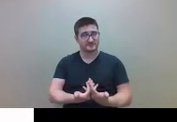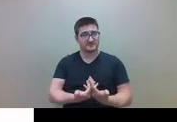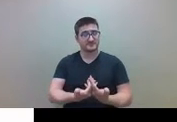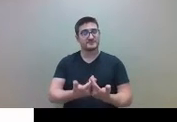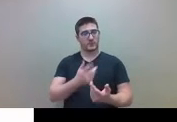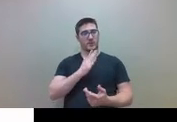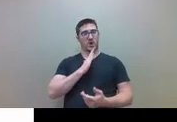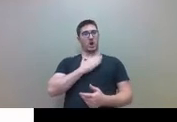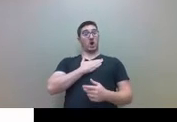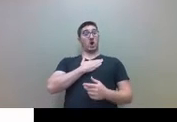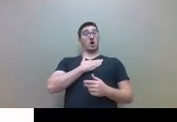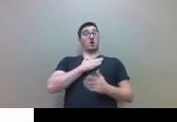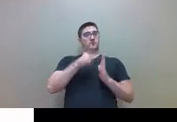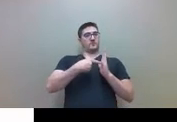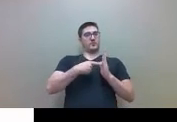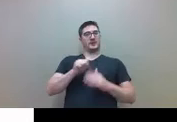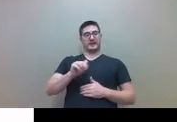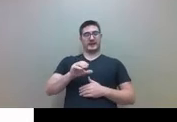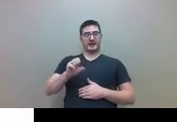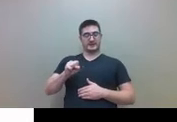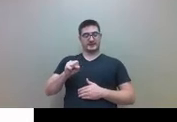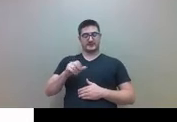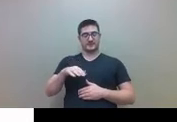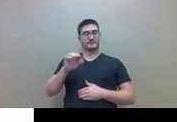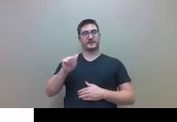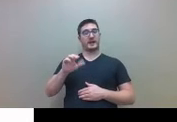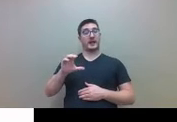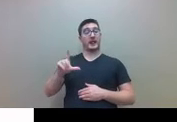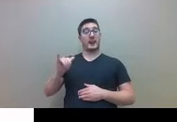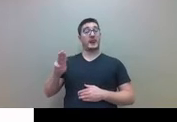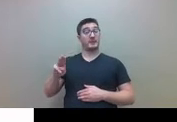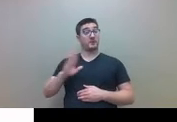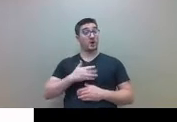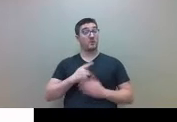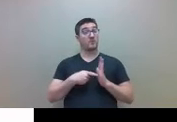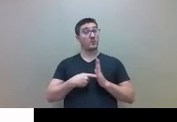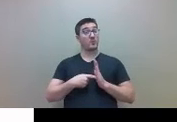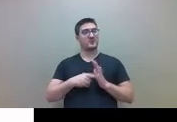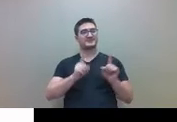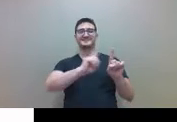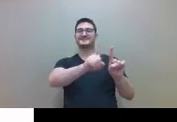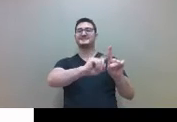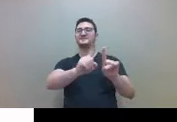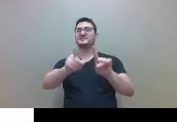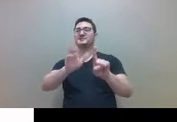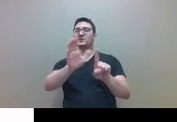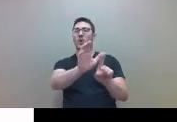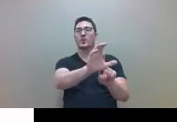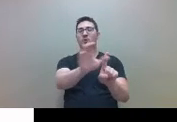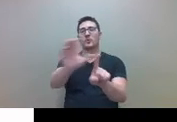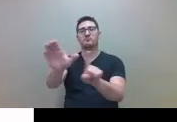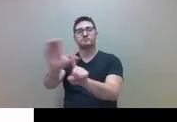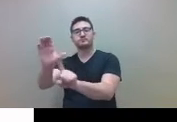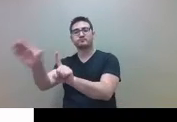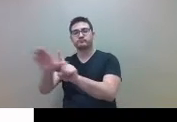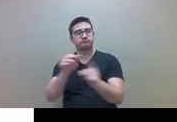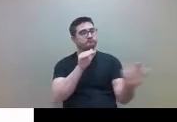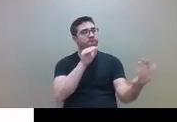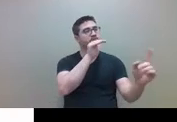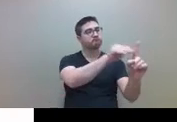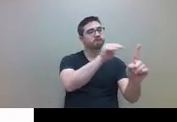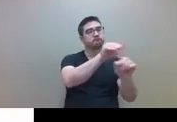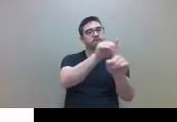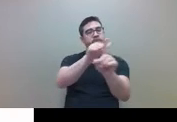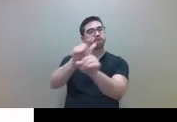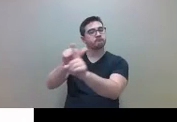everyone. We try and engage in several different communities so that they know they don't have to operate alone, that we are